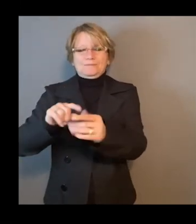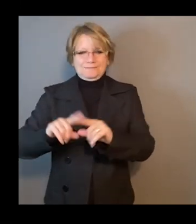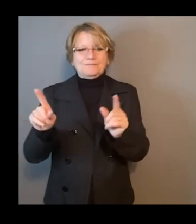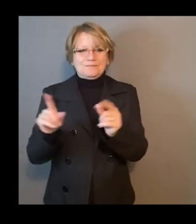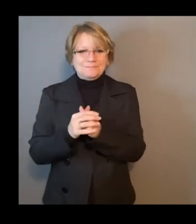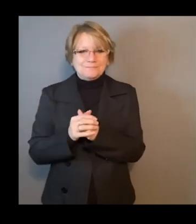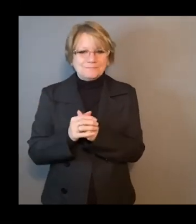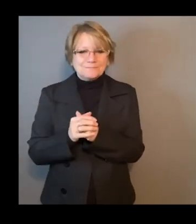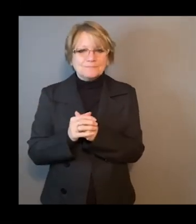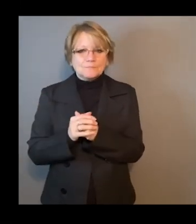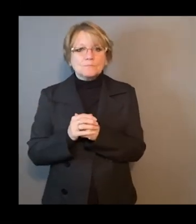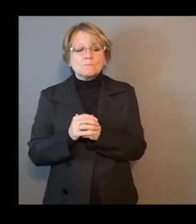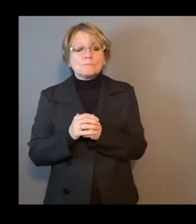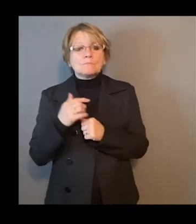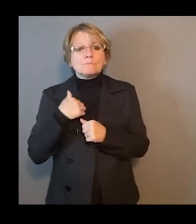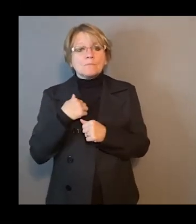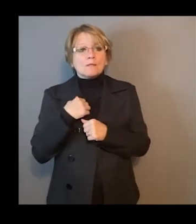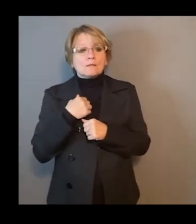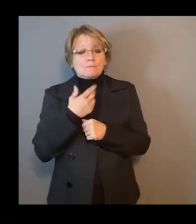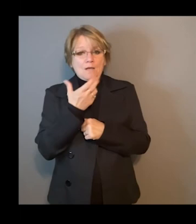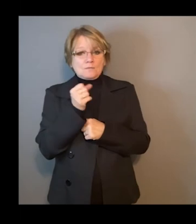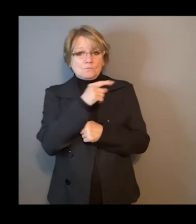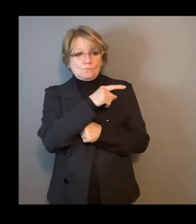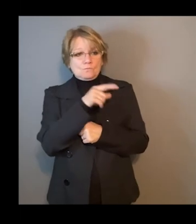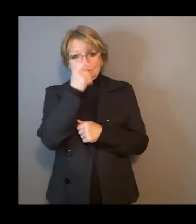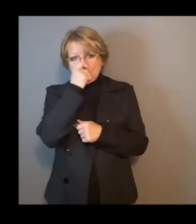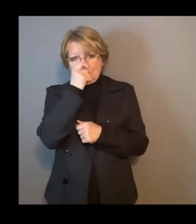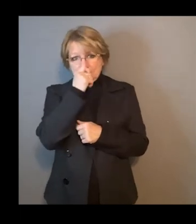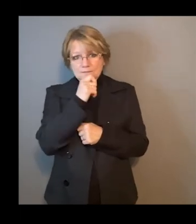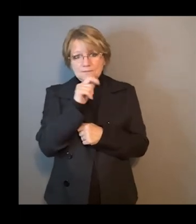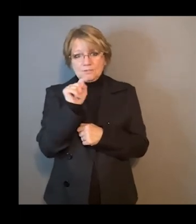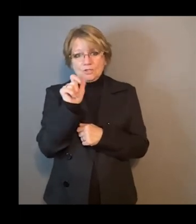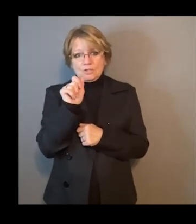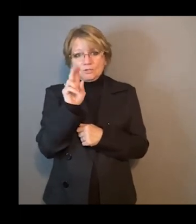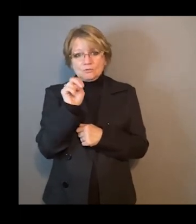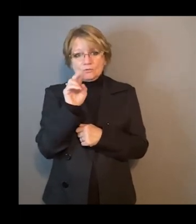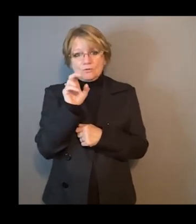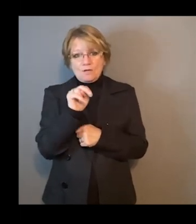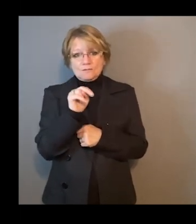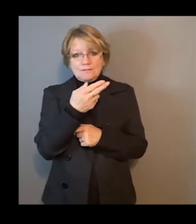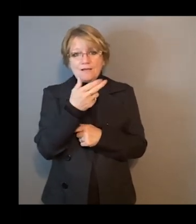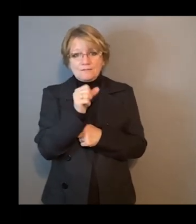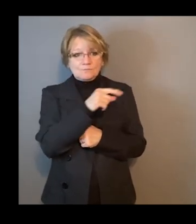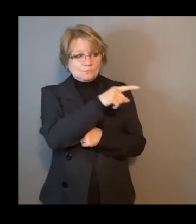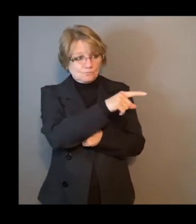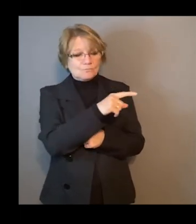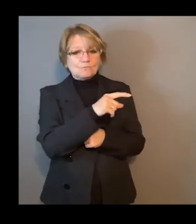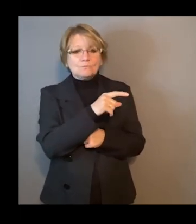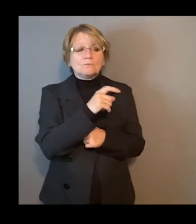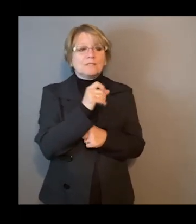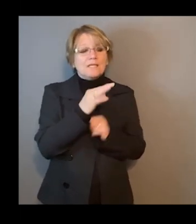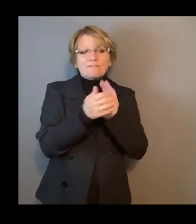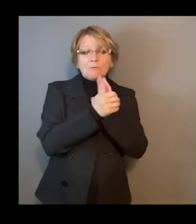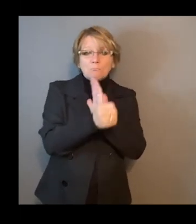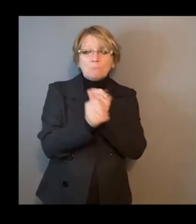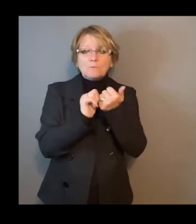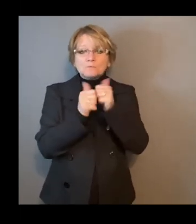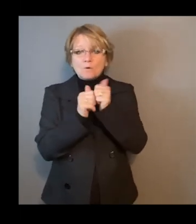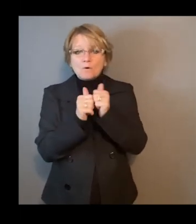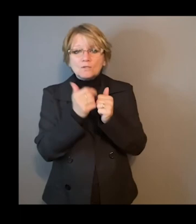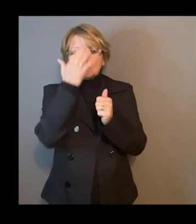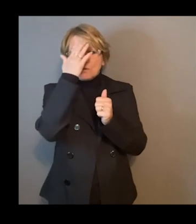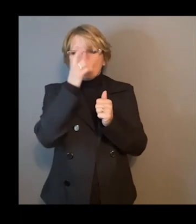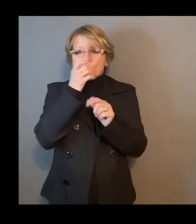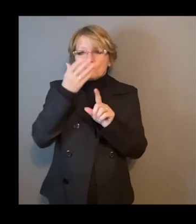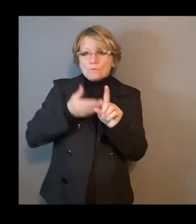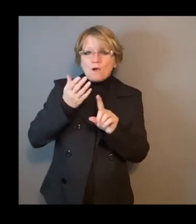big school in high school. I went to Taunton High. And they just, if you were decent at sports or they knew your name, they give you a